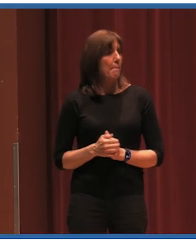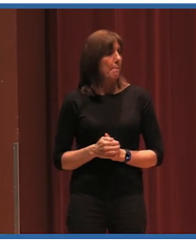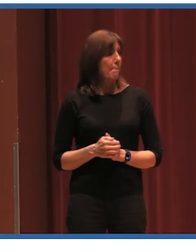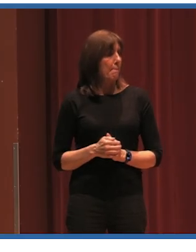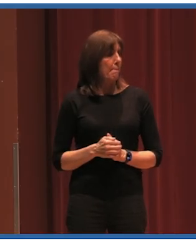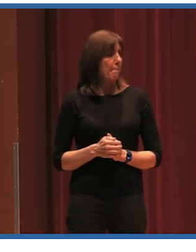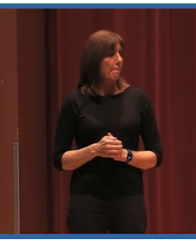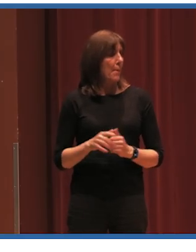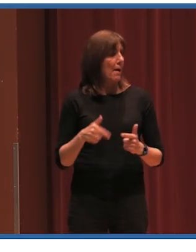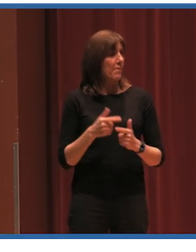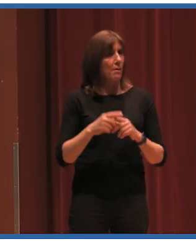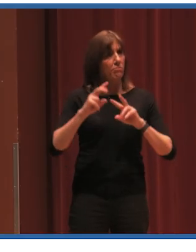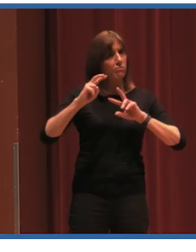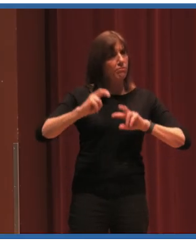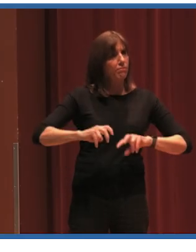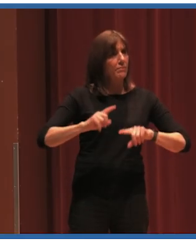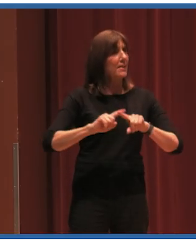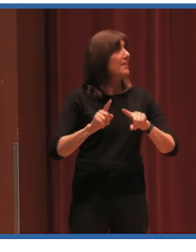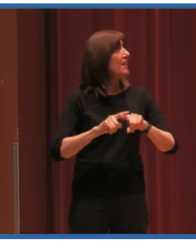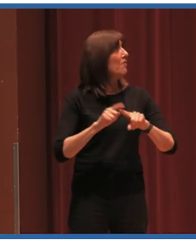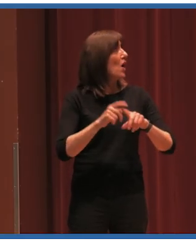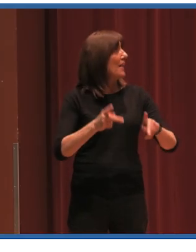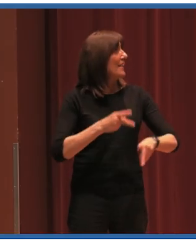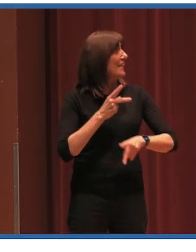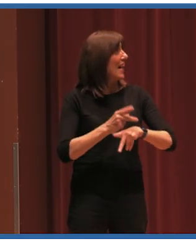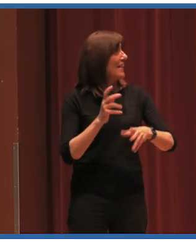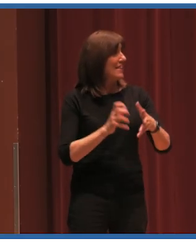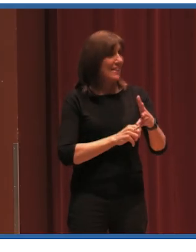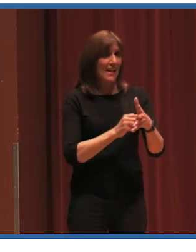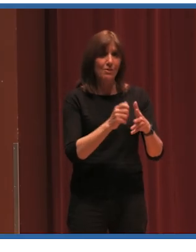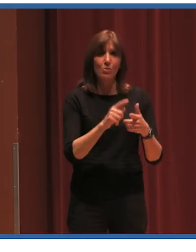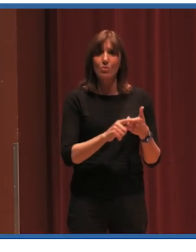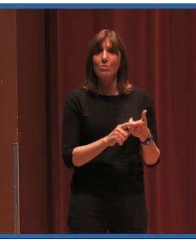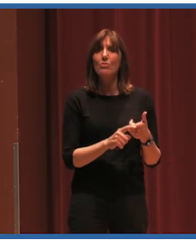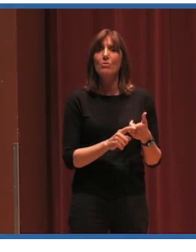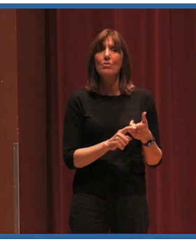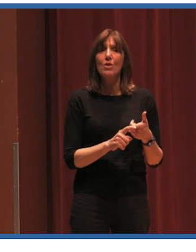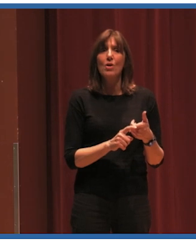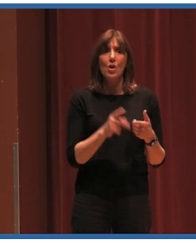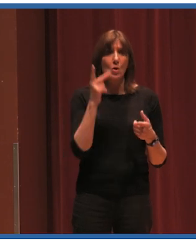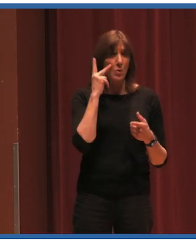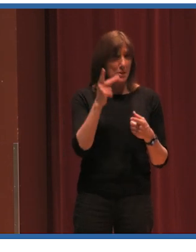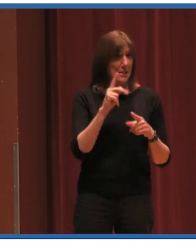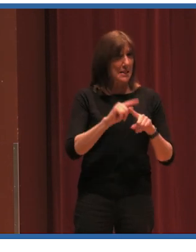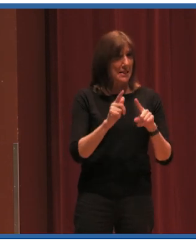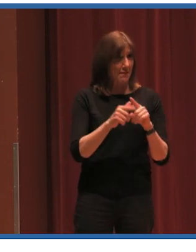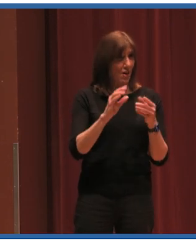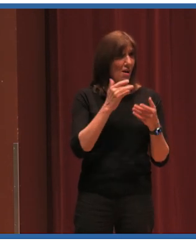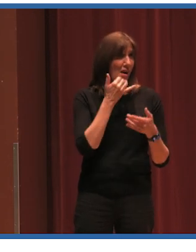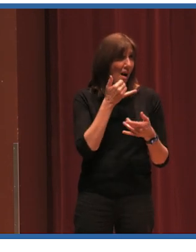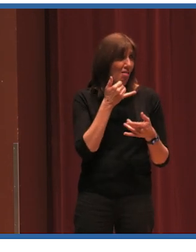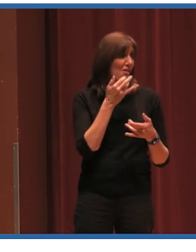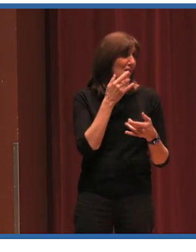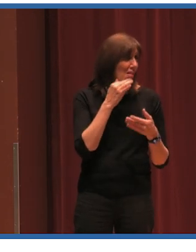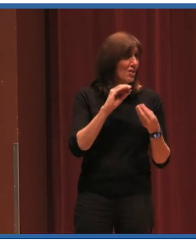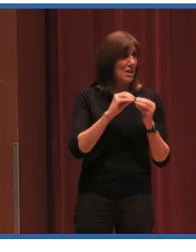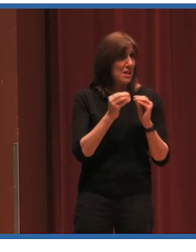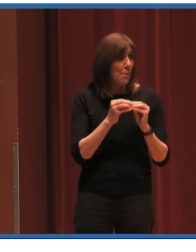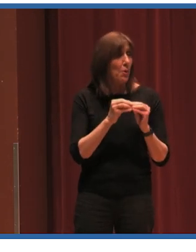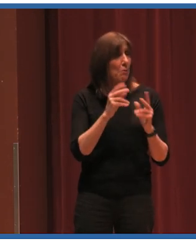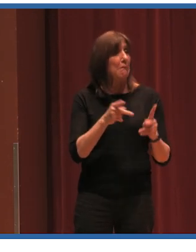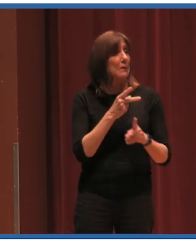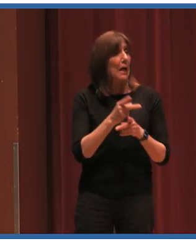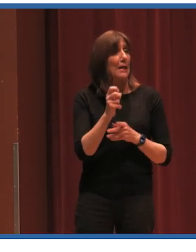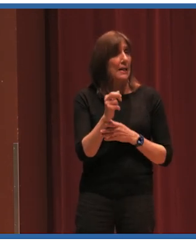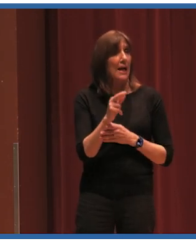Then when we break it down to the different types of cancer that Whitney covered, you can see the patterns vary by cancer type.